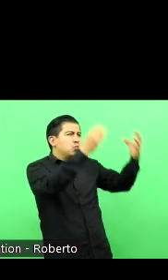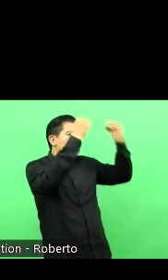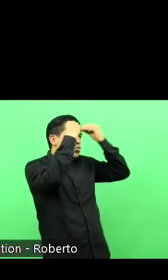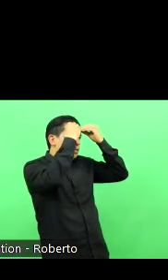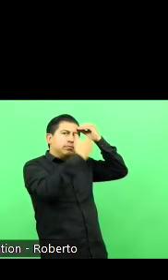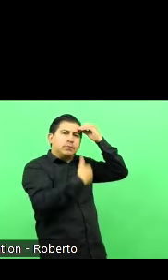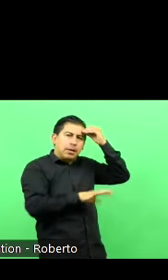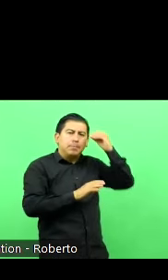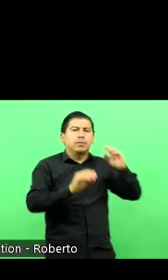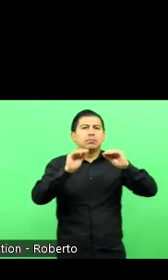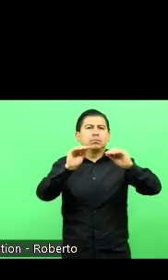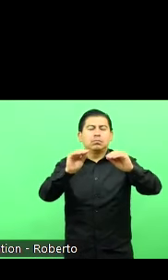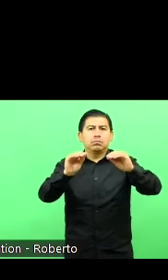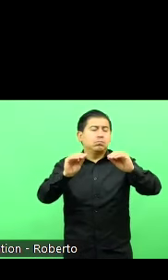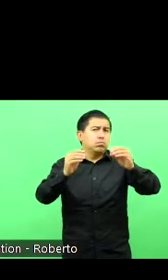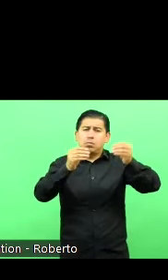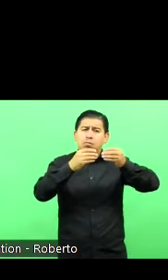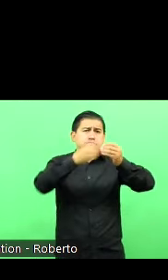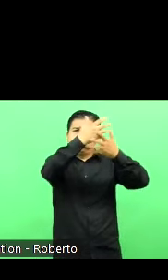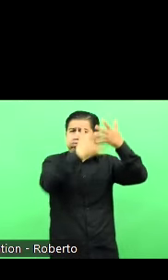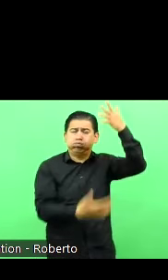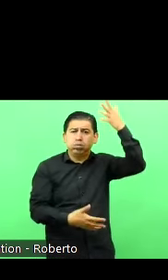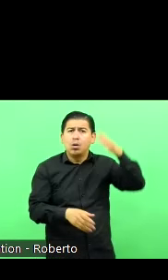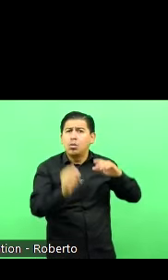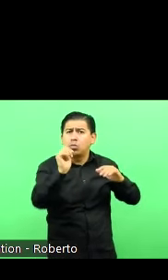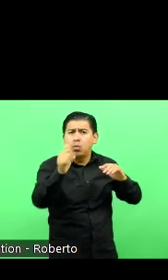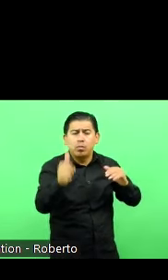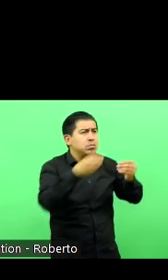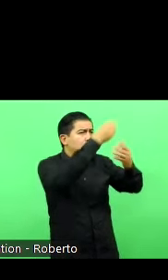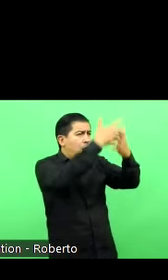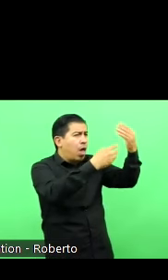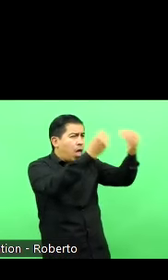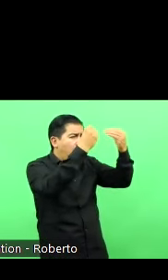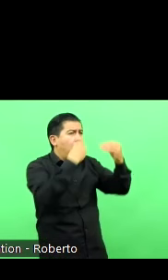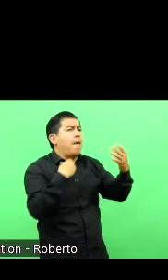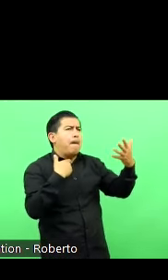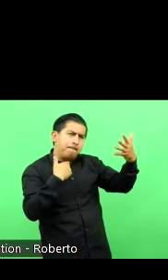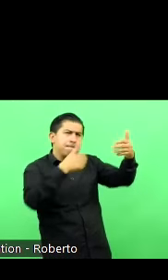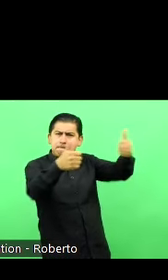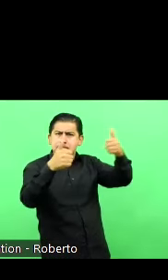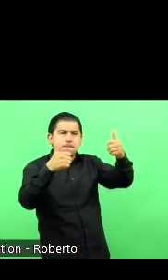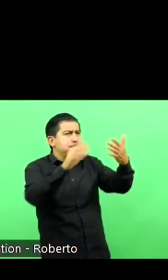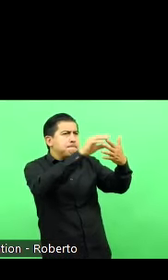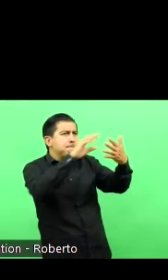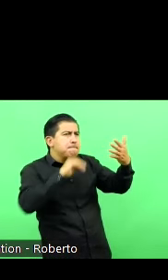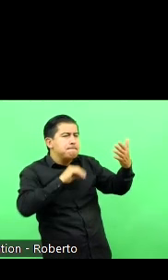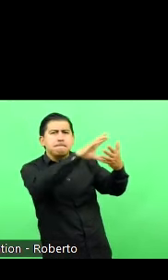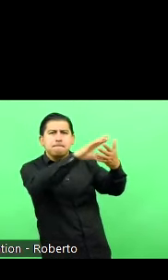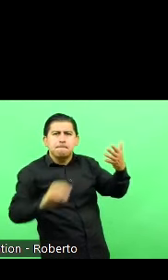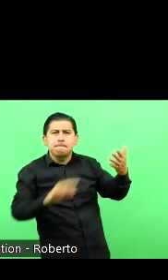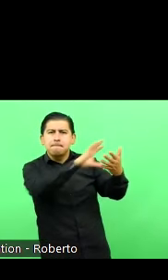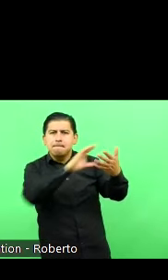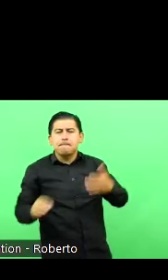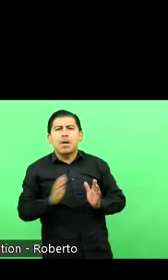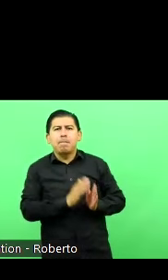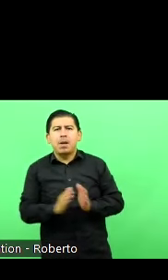we hope you will not only apply what you learn here, but that you will also share it with